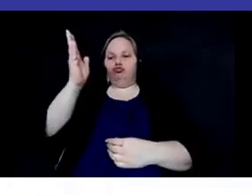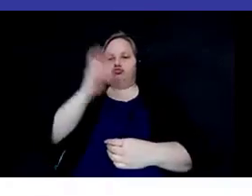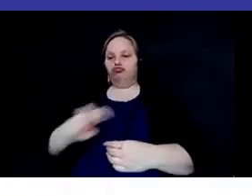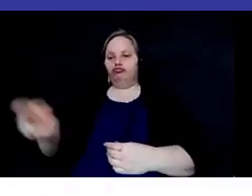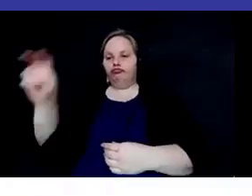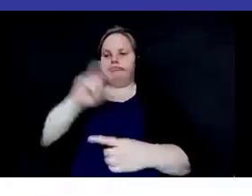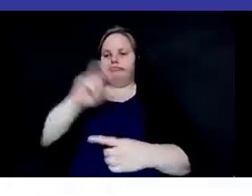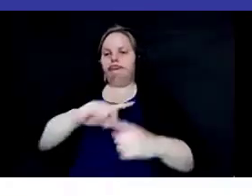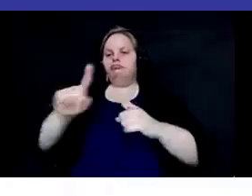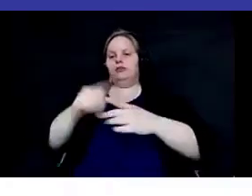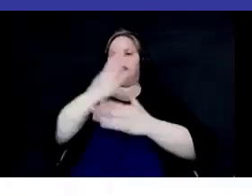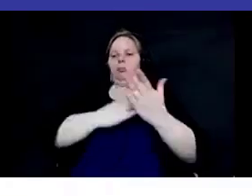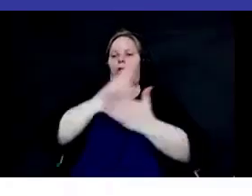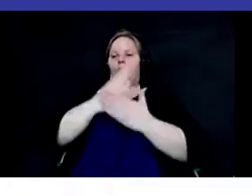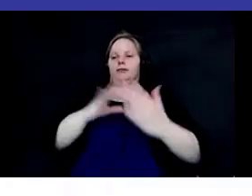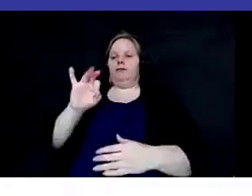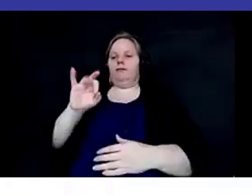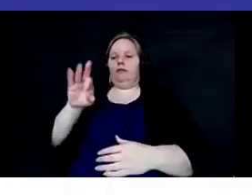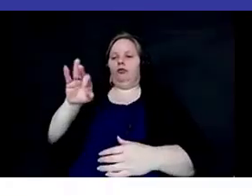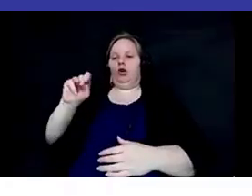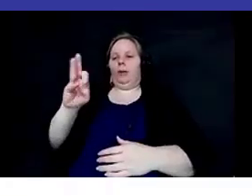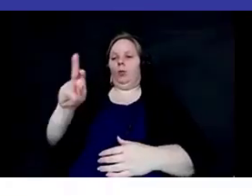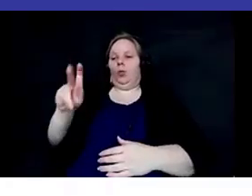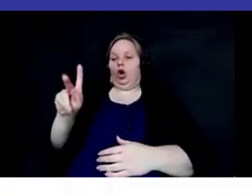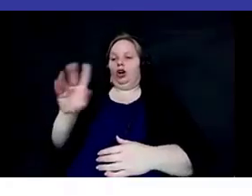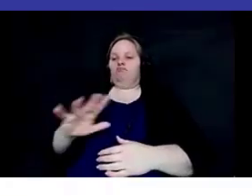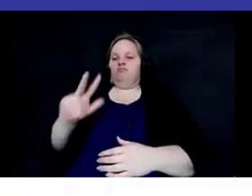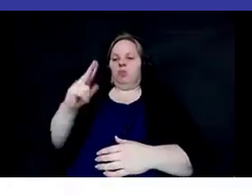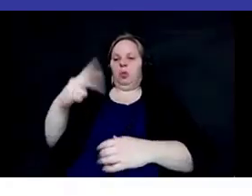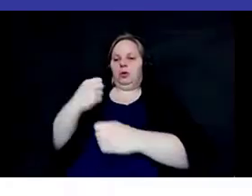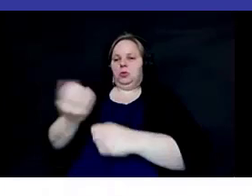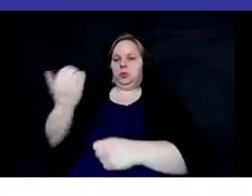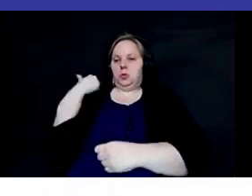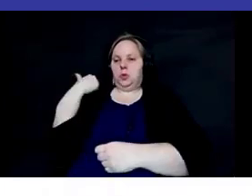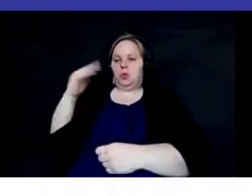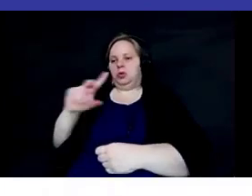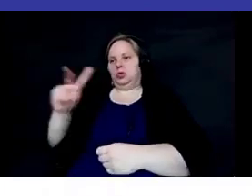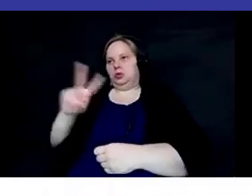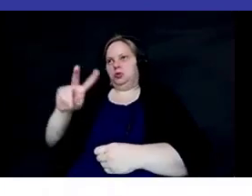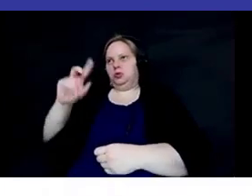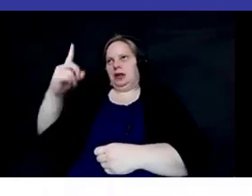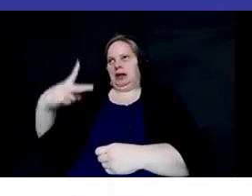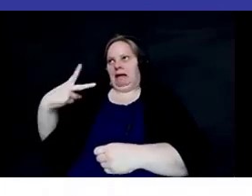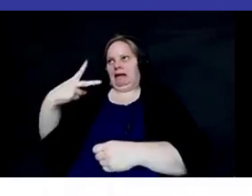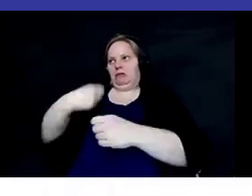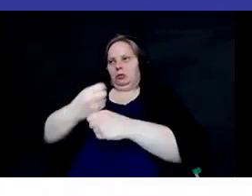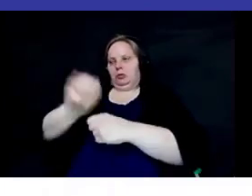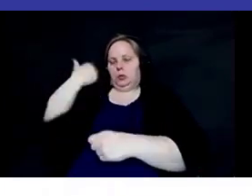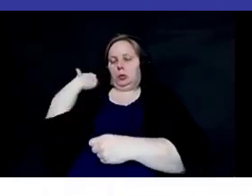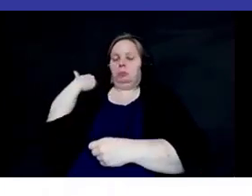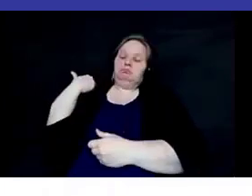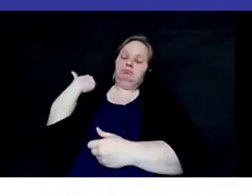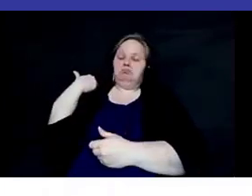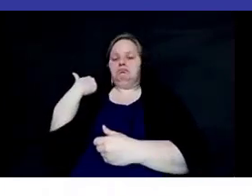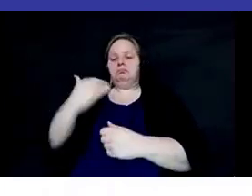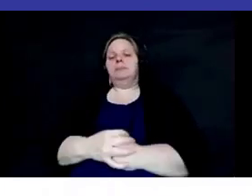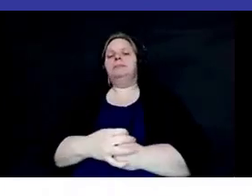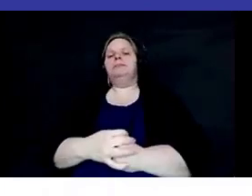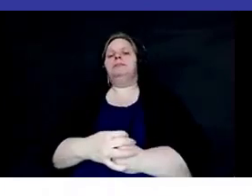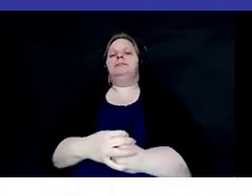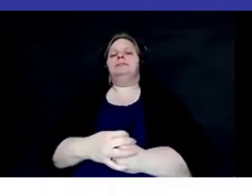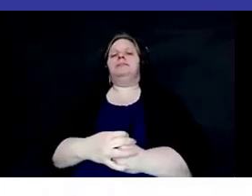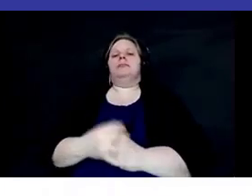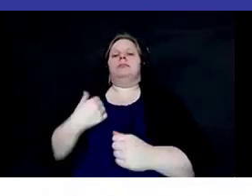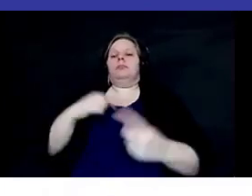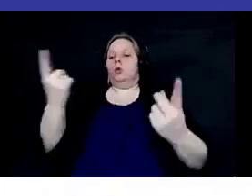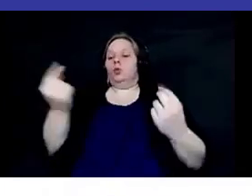of the framework about 3 years ago, 2.5 years ago, I suppose. And we engaged a lot